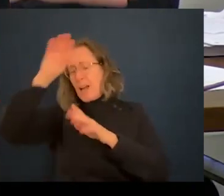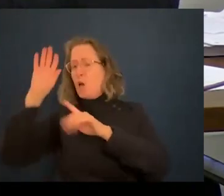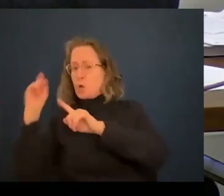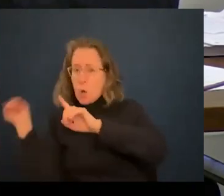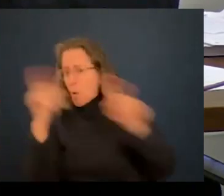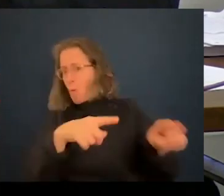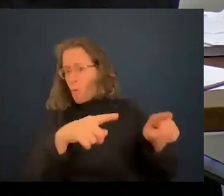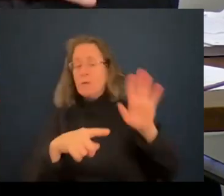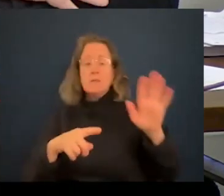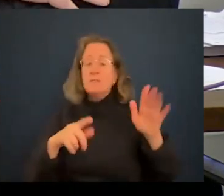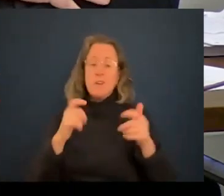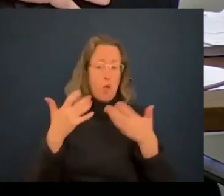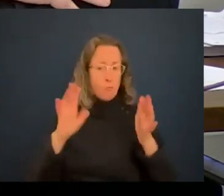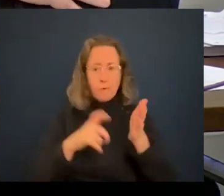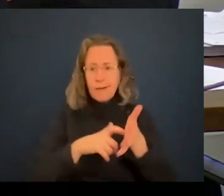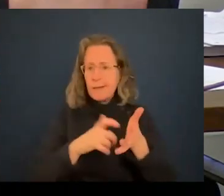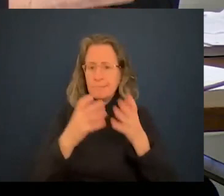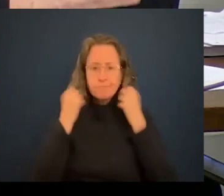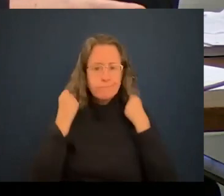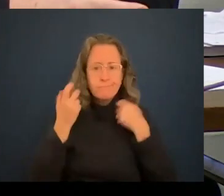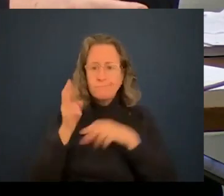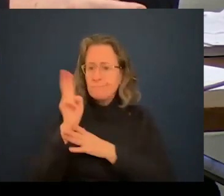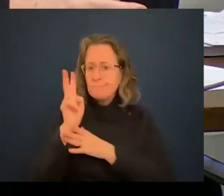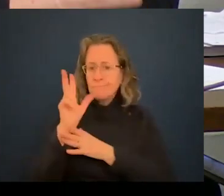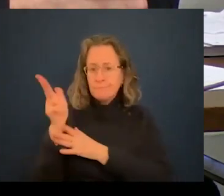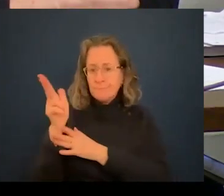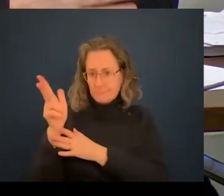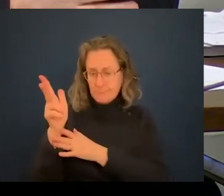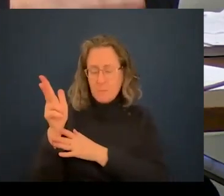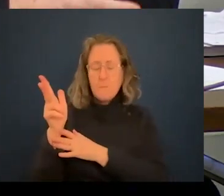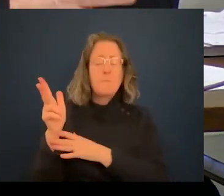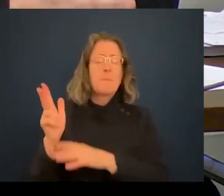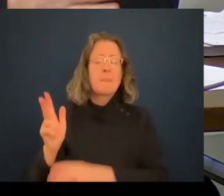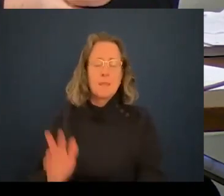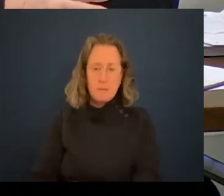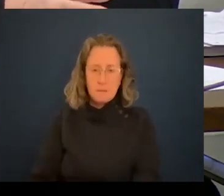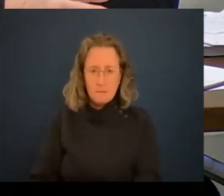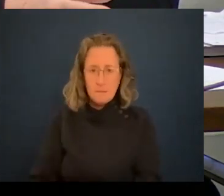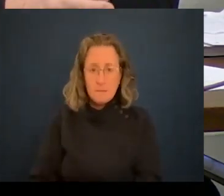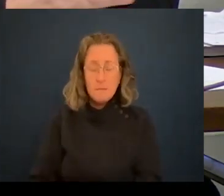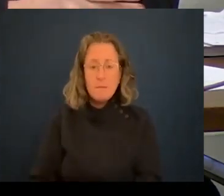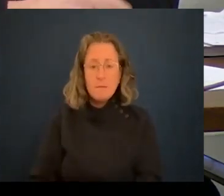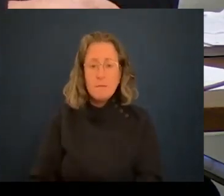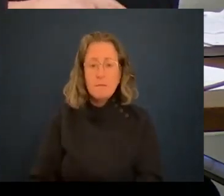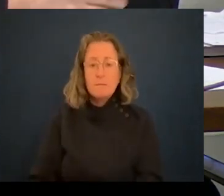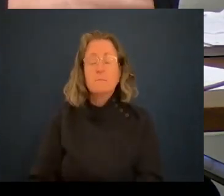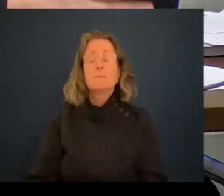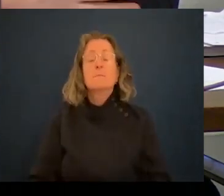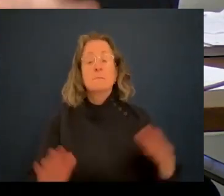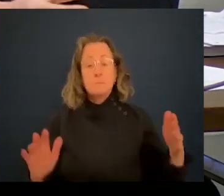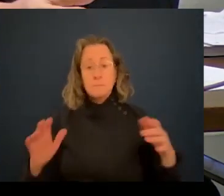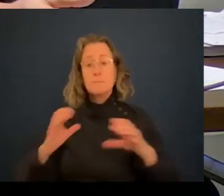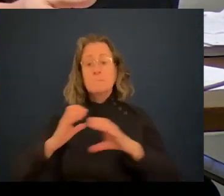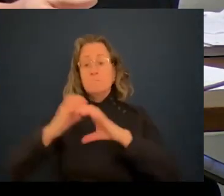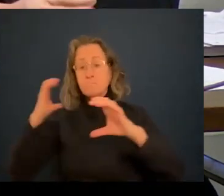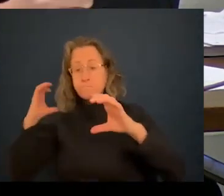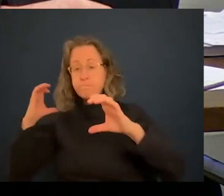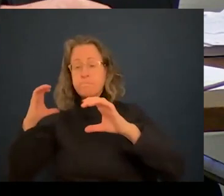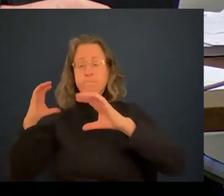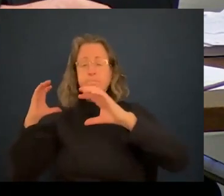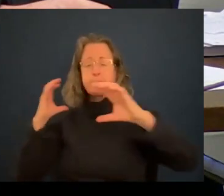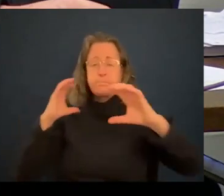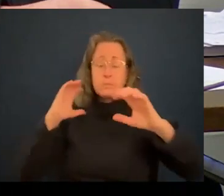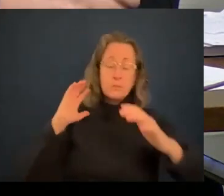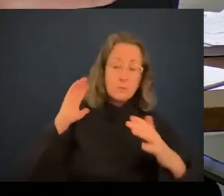so you're into two or three minutes there now you're now we've got to respond you're looking at another four to six